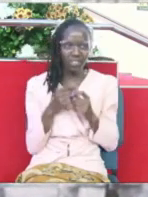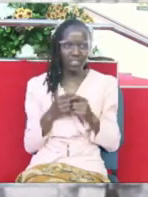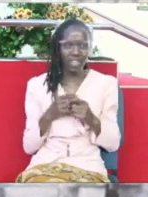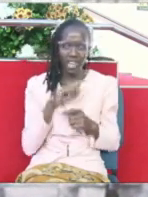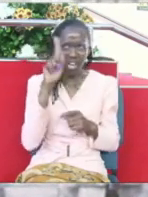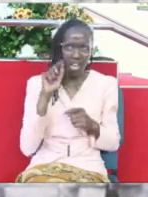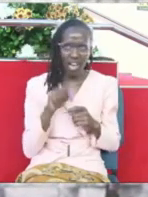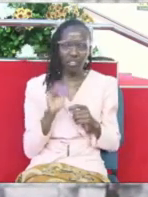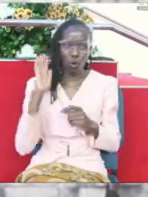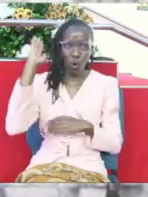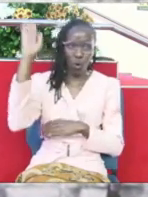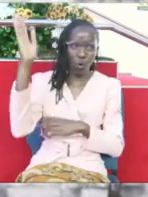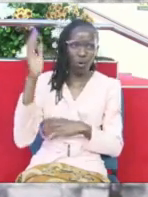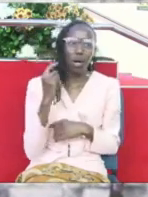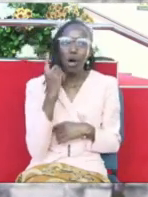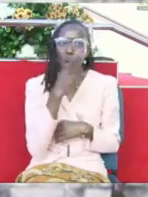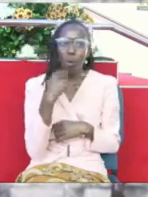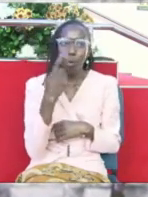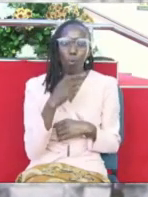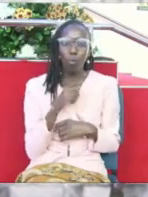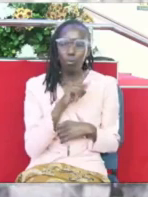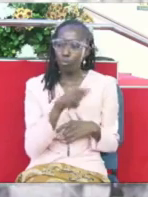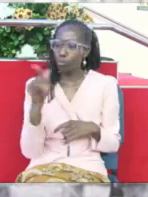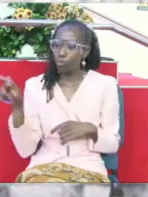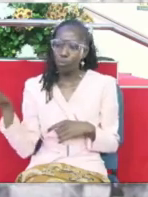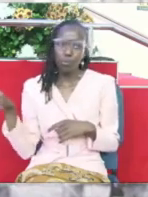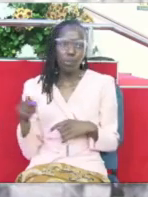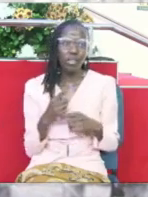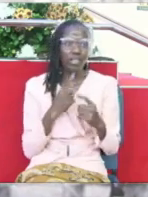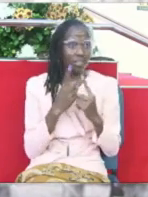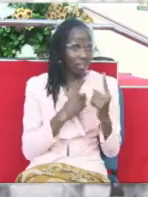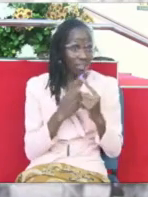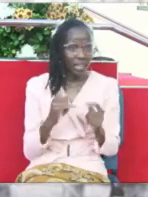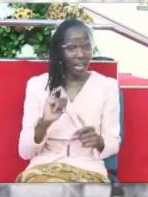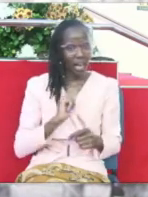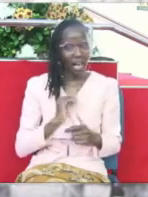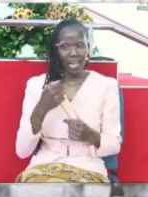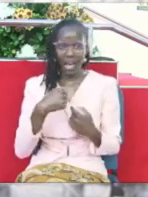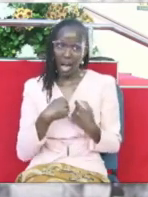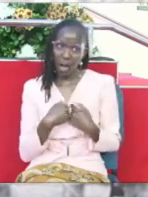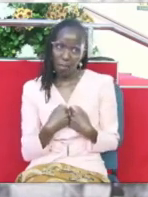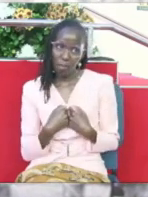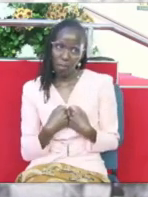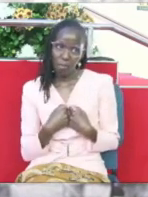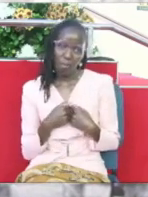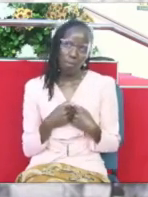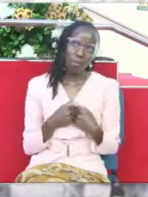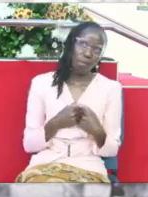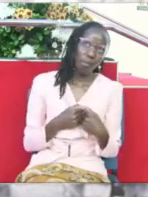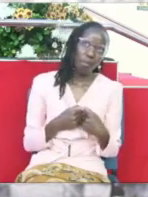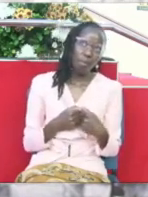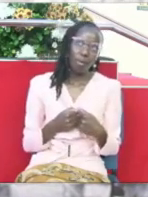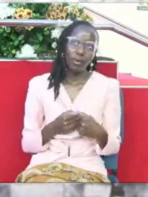two, he was not willing to go introducing someone he did not know very well. Pili hakuwa na uhakika kwenda kumtambulisha mtu ambaye yeye mwenyewe